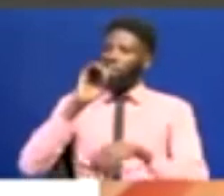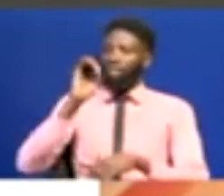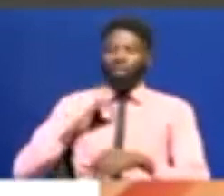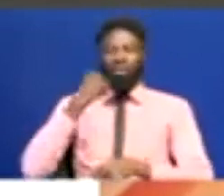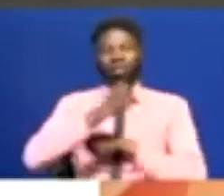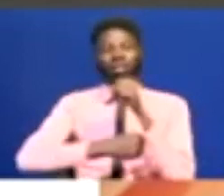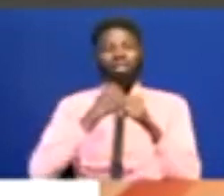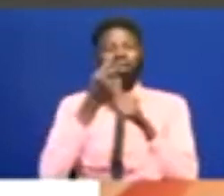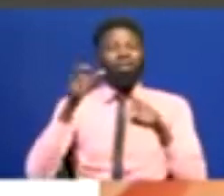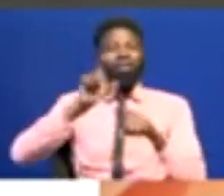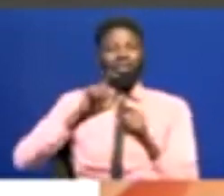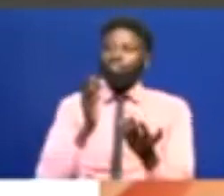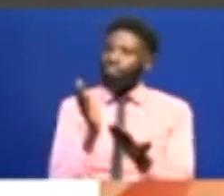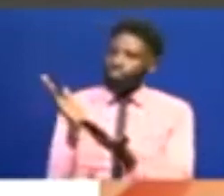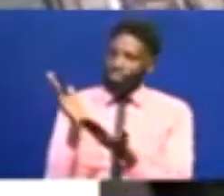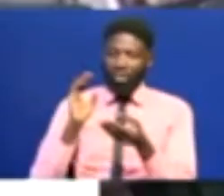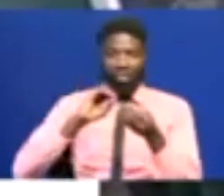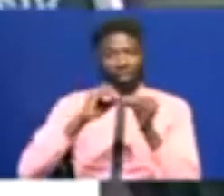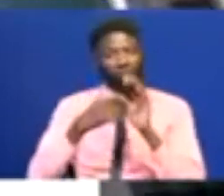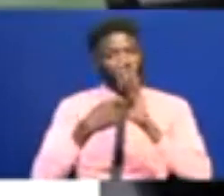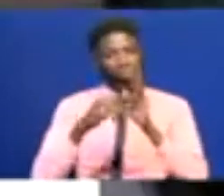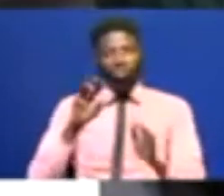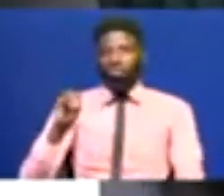Frederick Moki with the statistics.